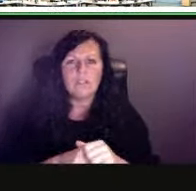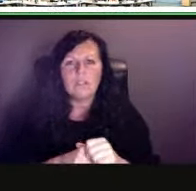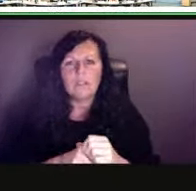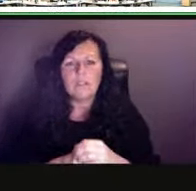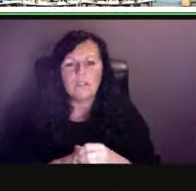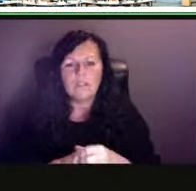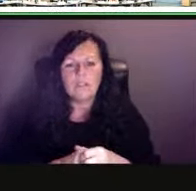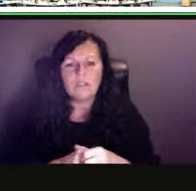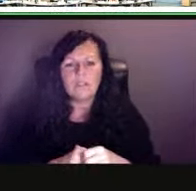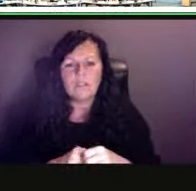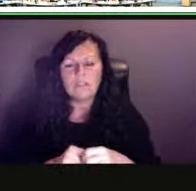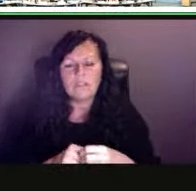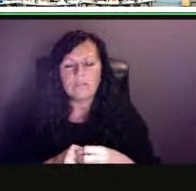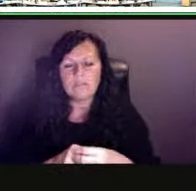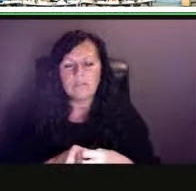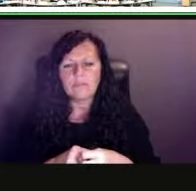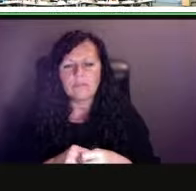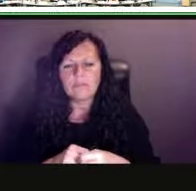projected